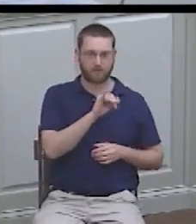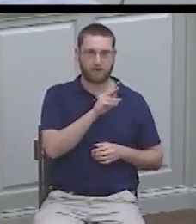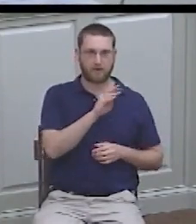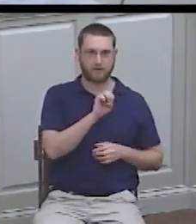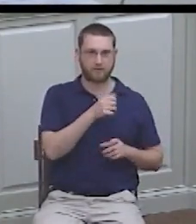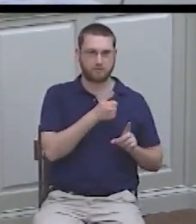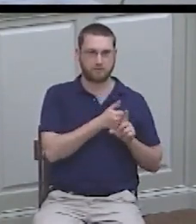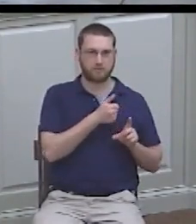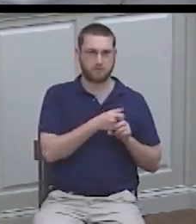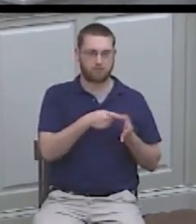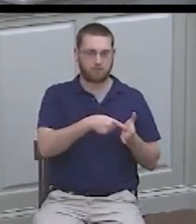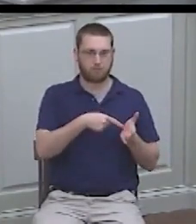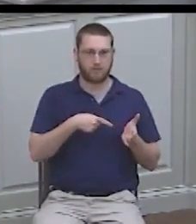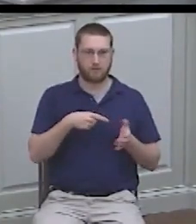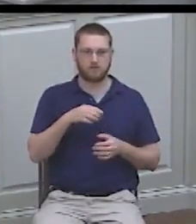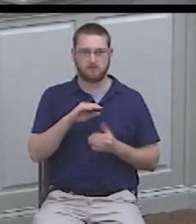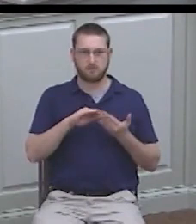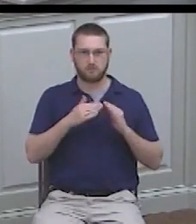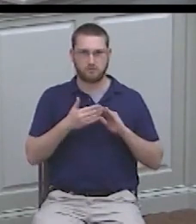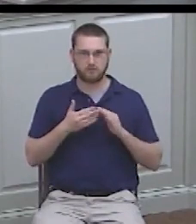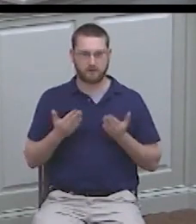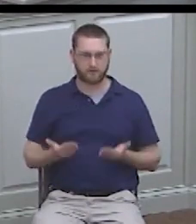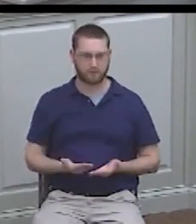Yeah. Thank you.